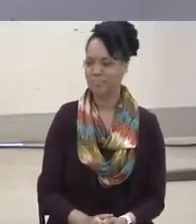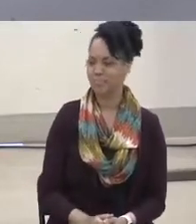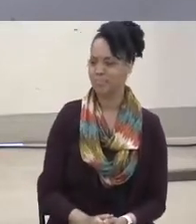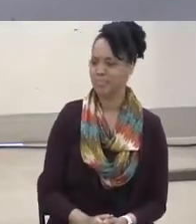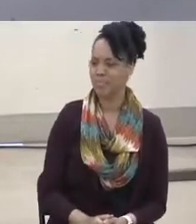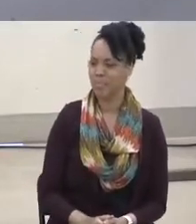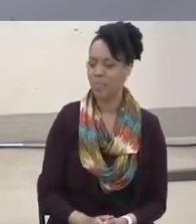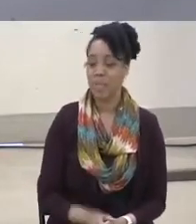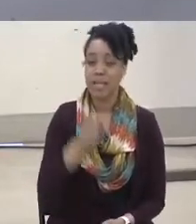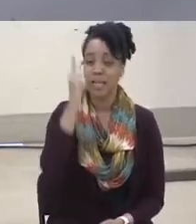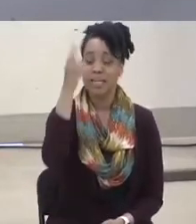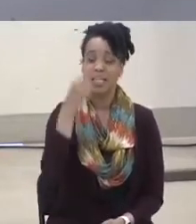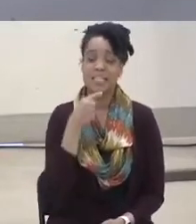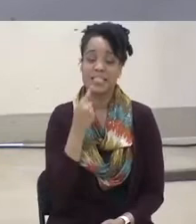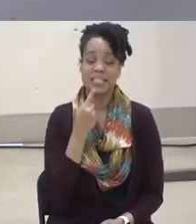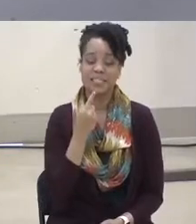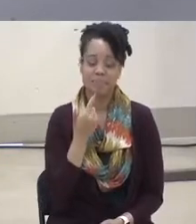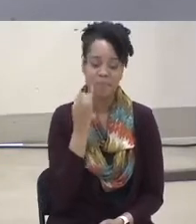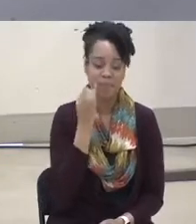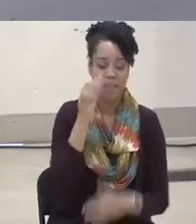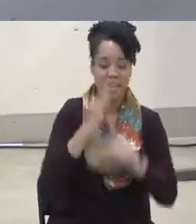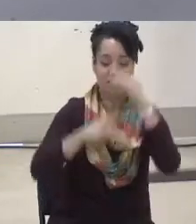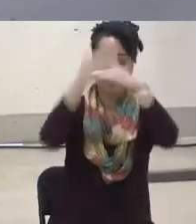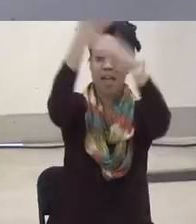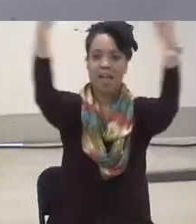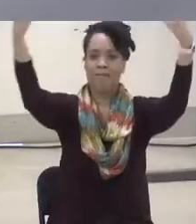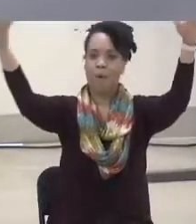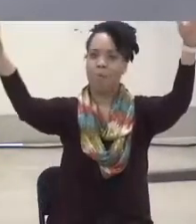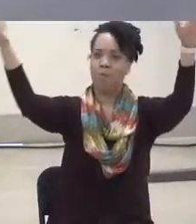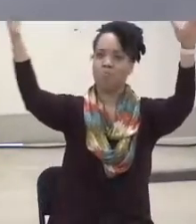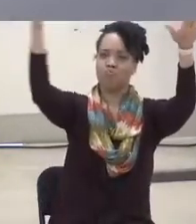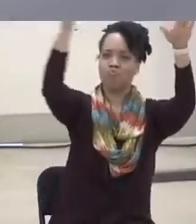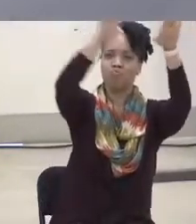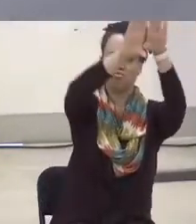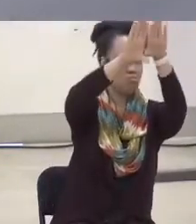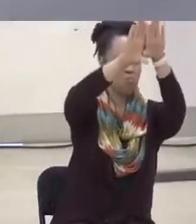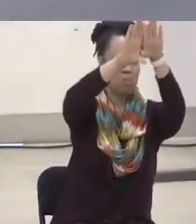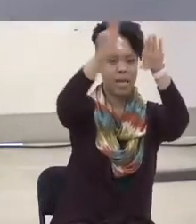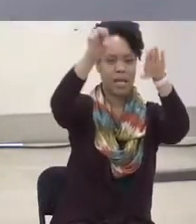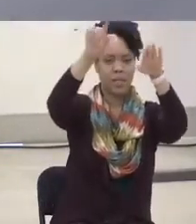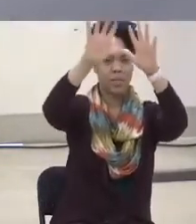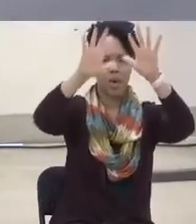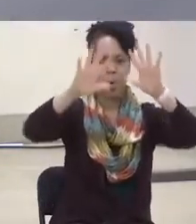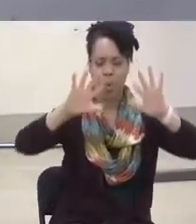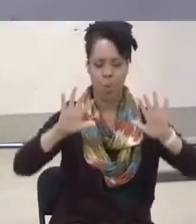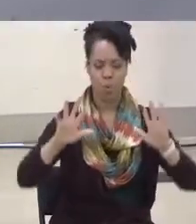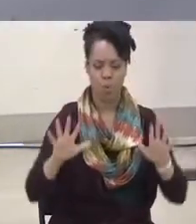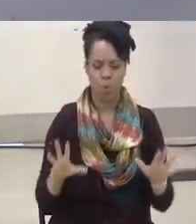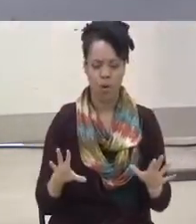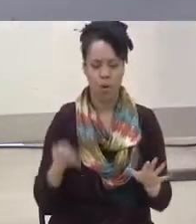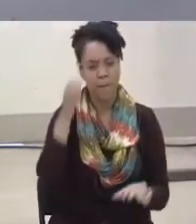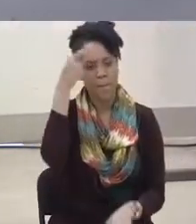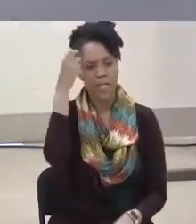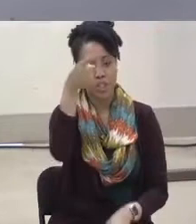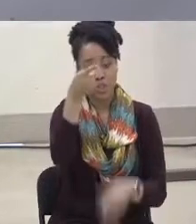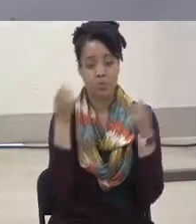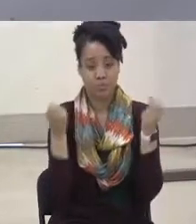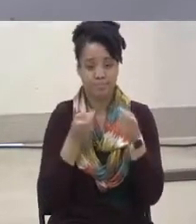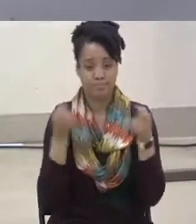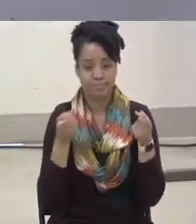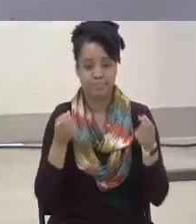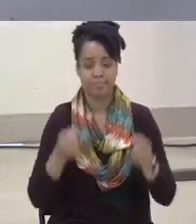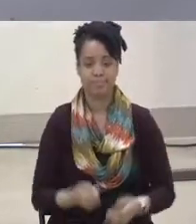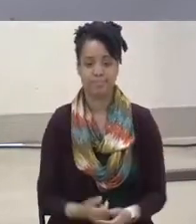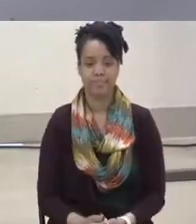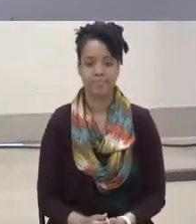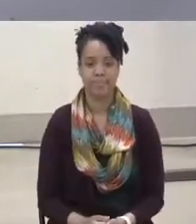te salvó He primero. said, if heaven's shut up where there's no rain, Si Él dice, si el cielo se cierra donde no hay lluvia, because you sinned, porque tú